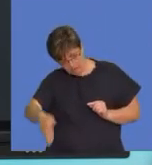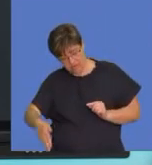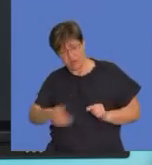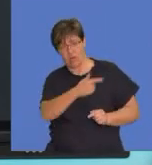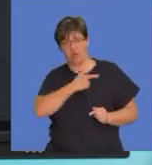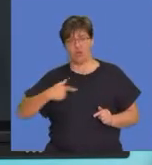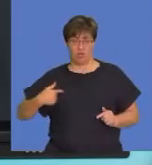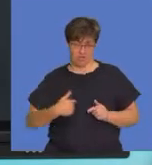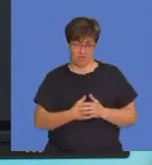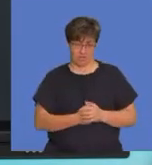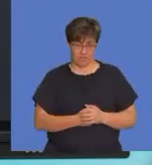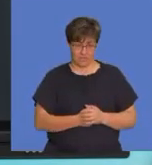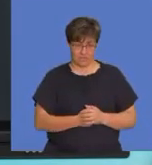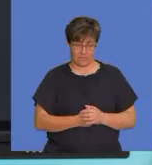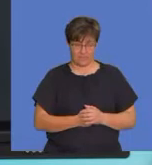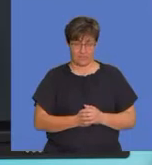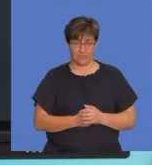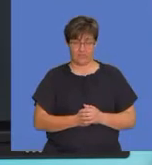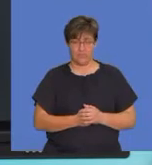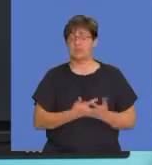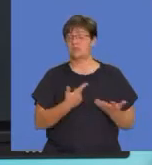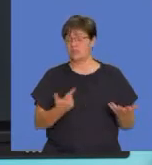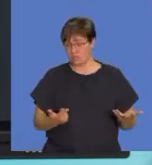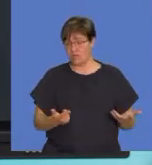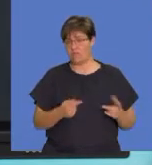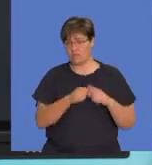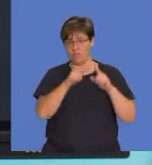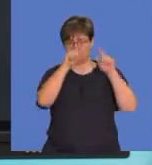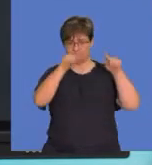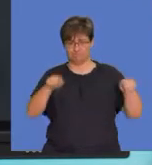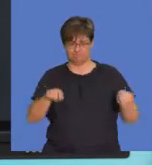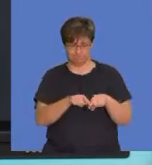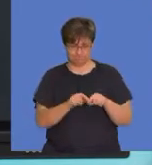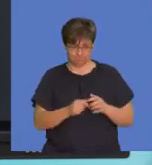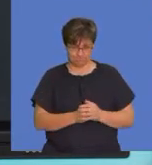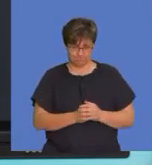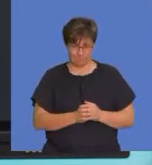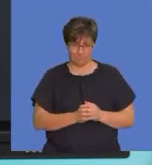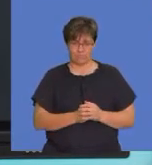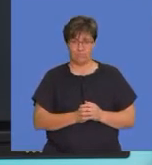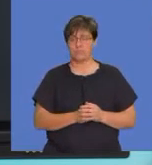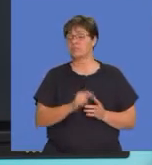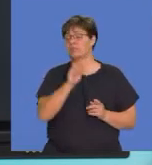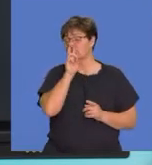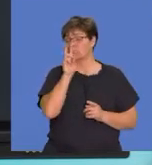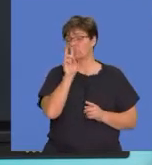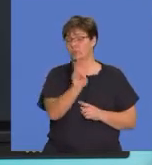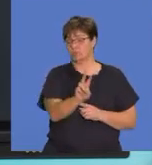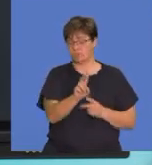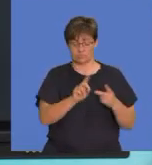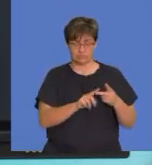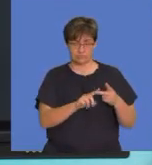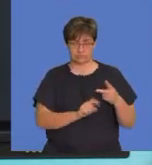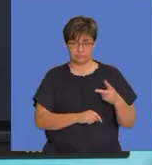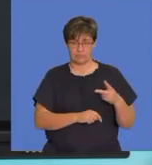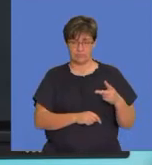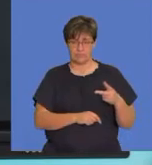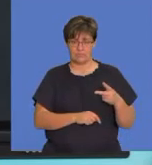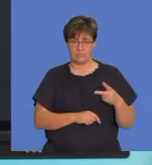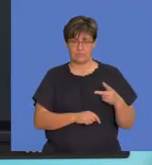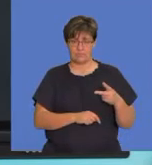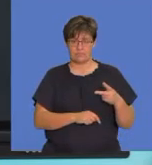is opposite 90 degrees in terms of a right angle triangle. We also looked at the concept